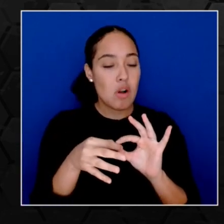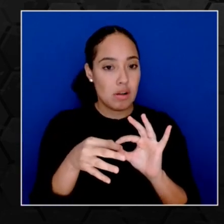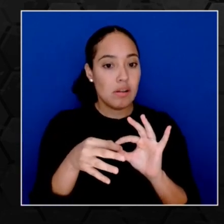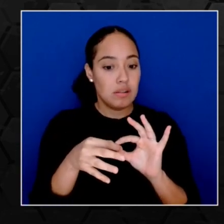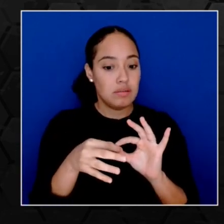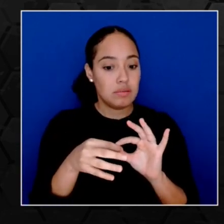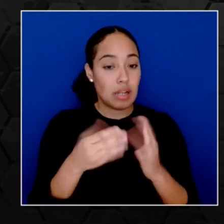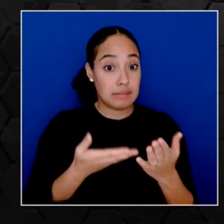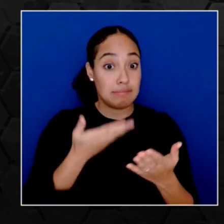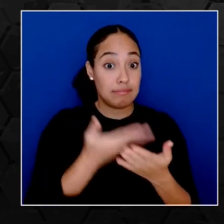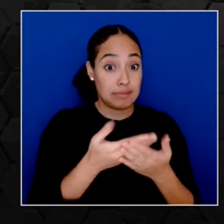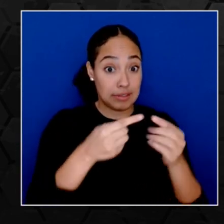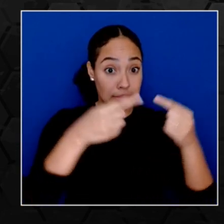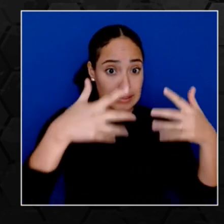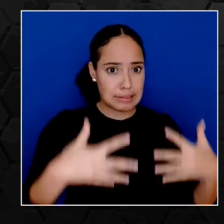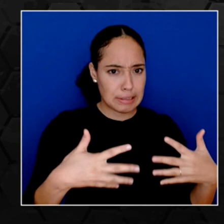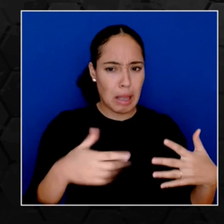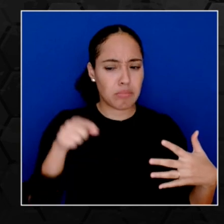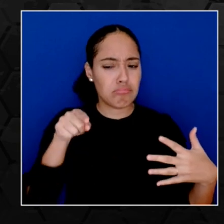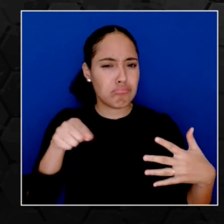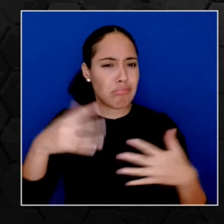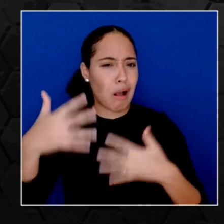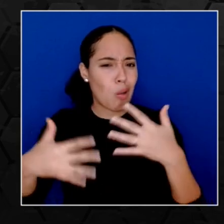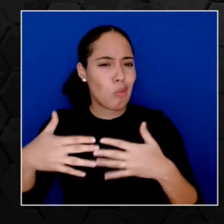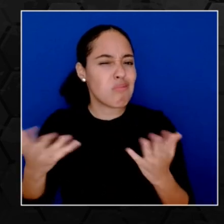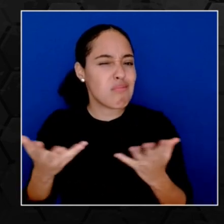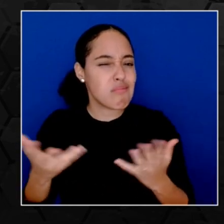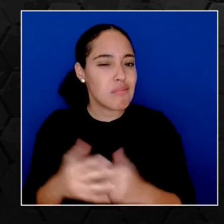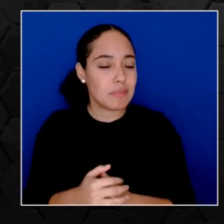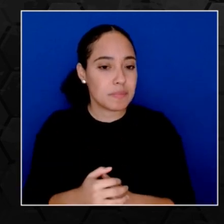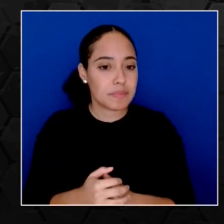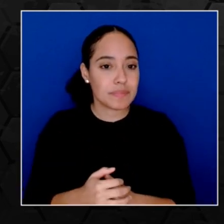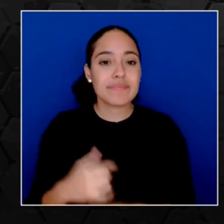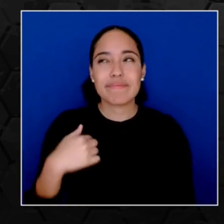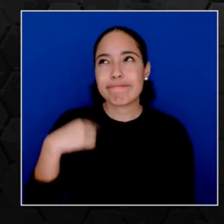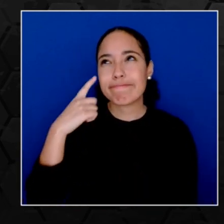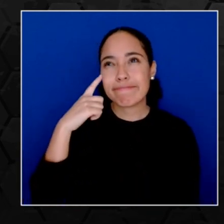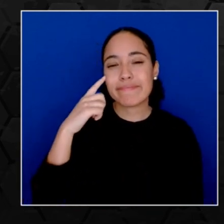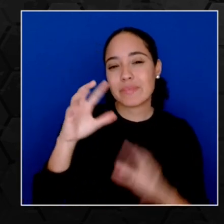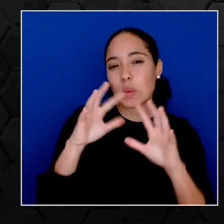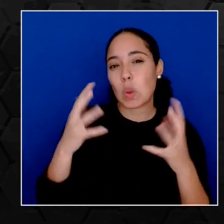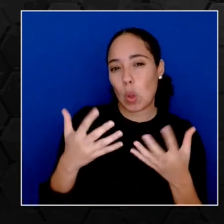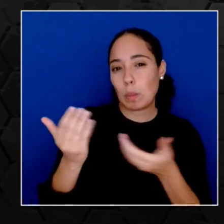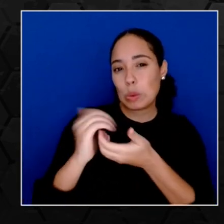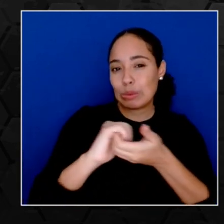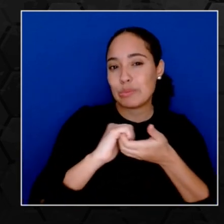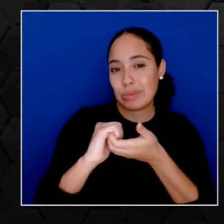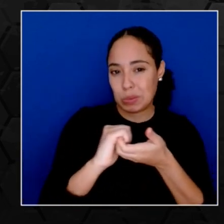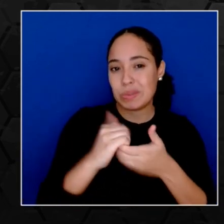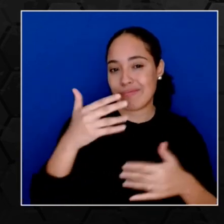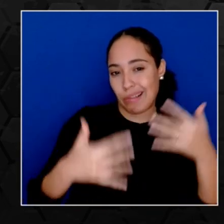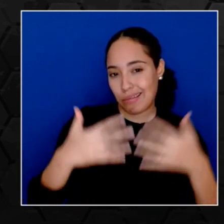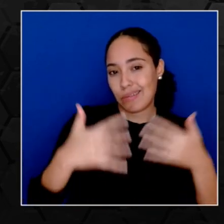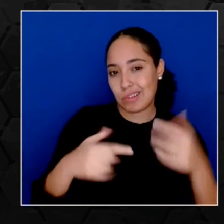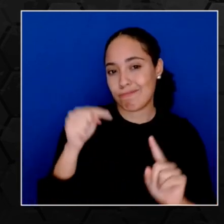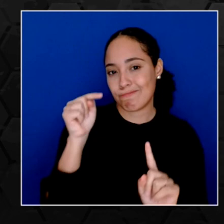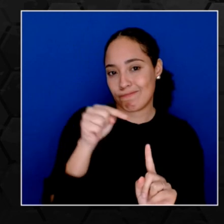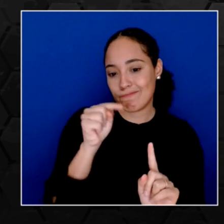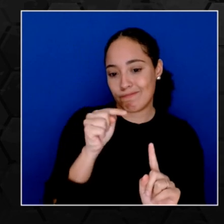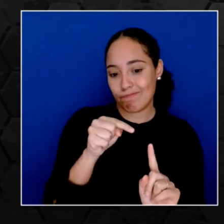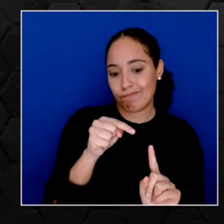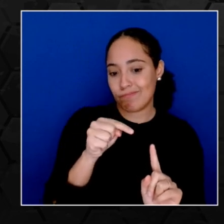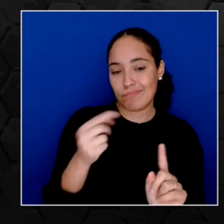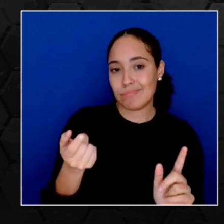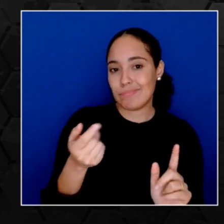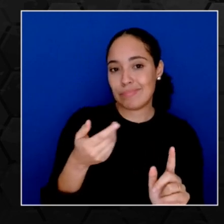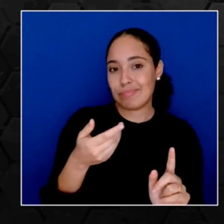like if you want to get personalized recommendations, then go with the collaborative filtering because it gives out the best recommendations because it is based on all the